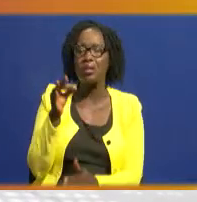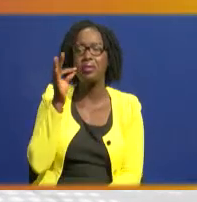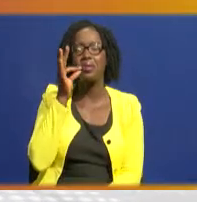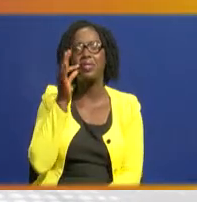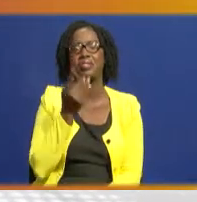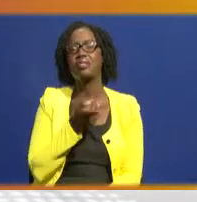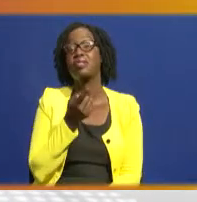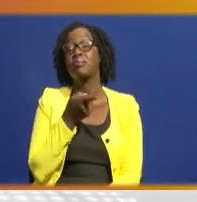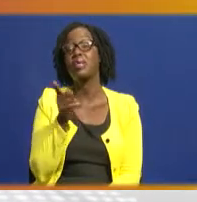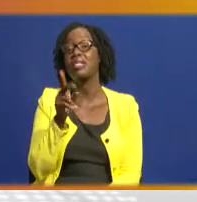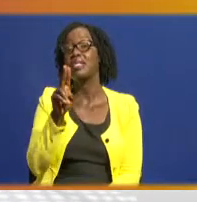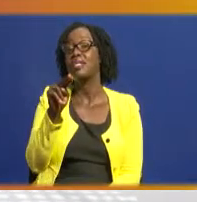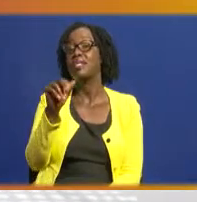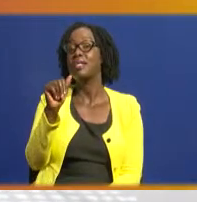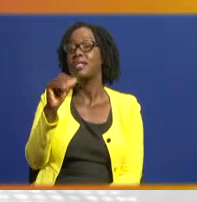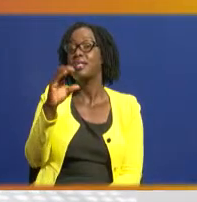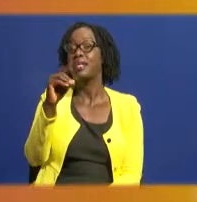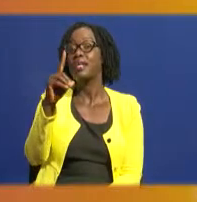Unfortunately, NACADA says that